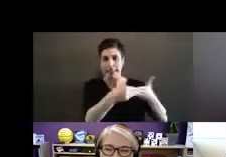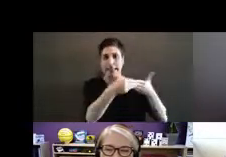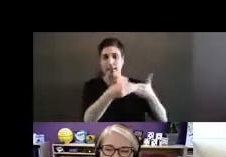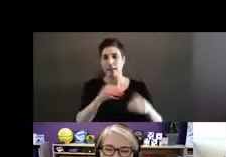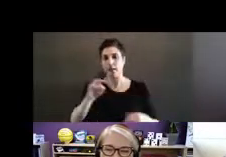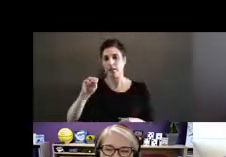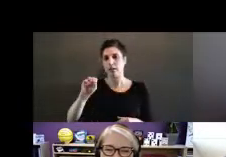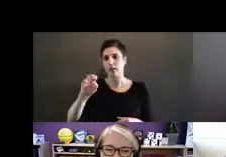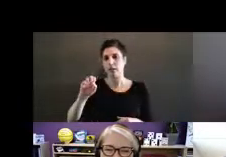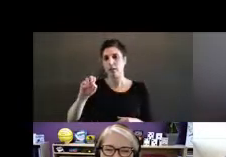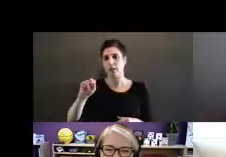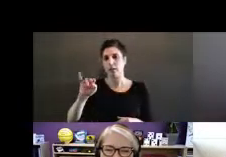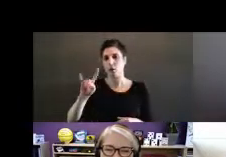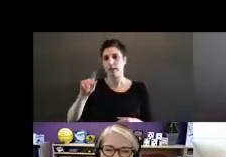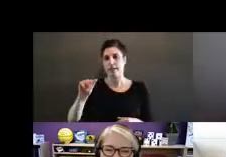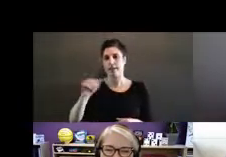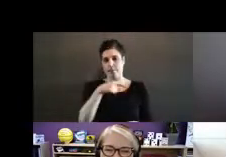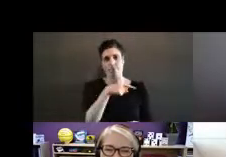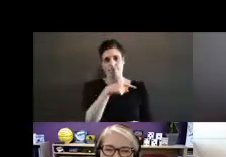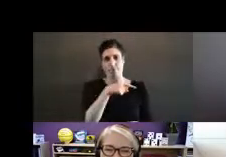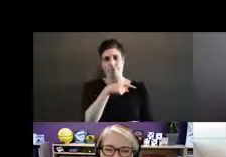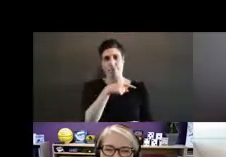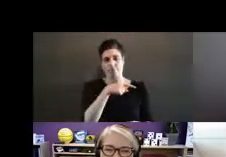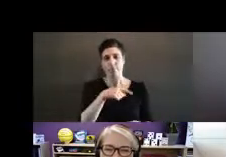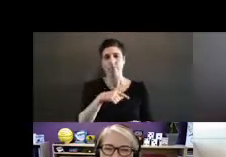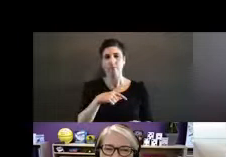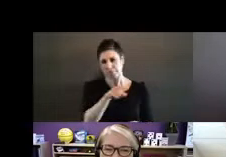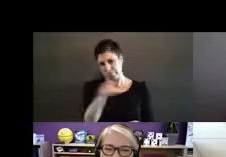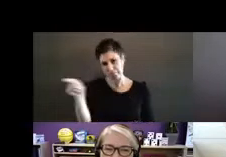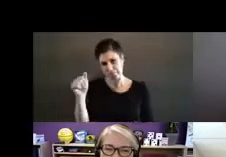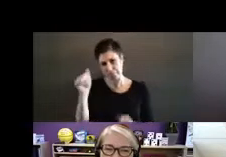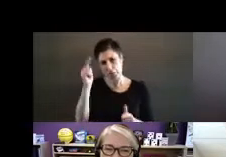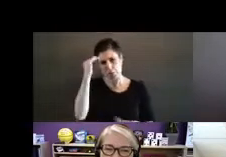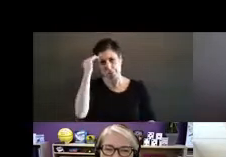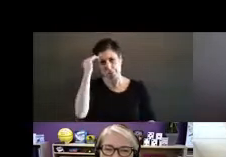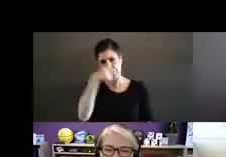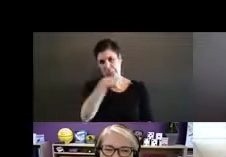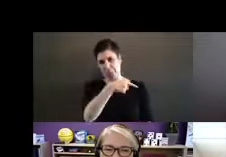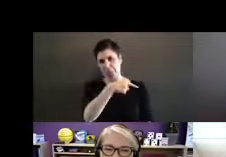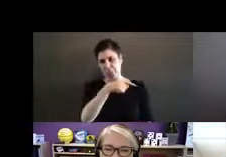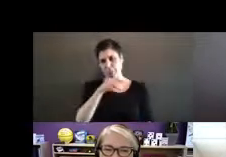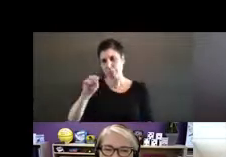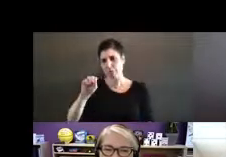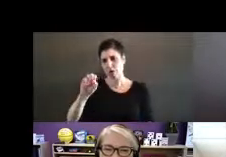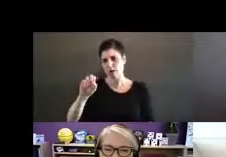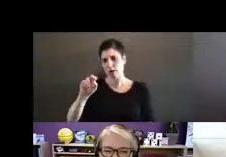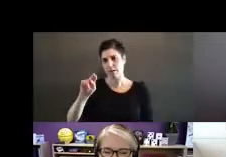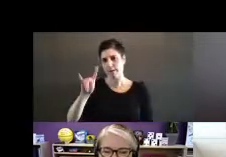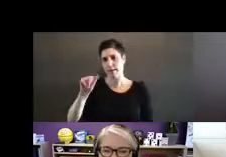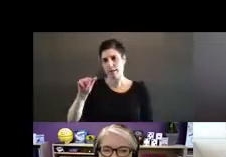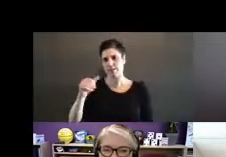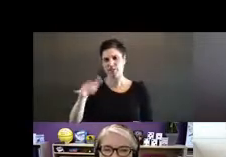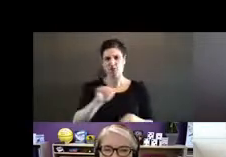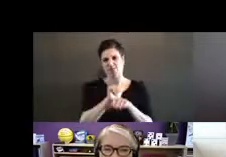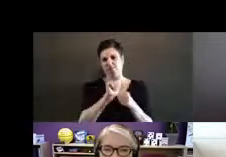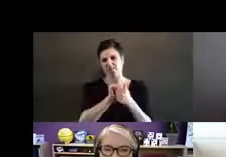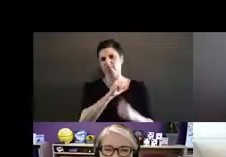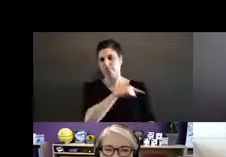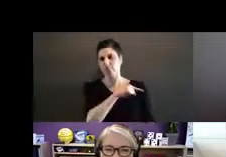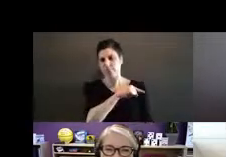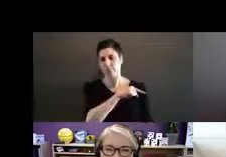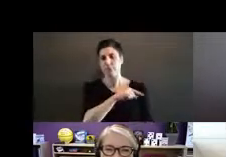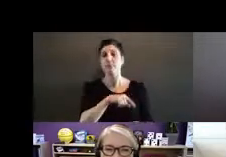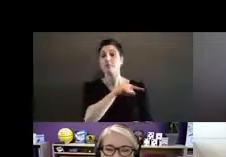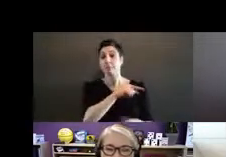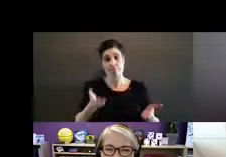Monica. So I think probably almost everybody here has worked with Monica at some point. So she's